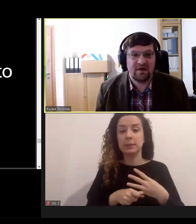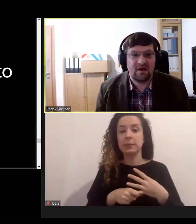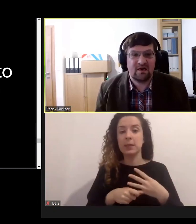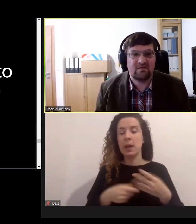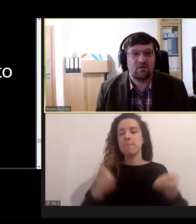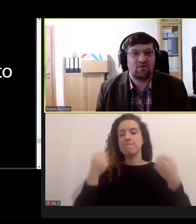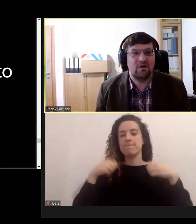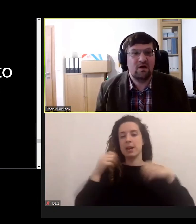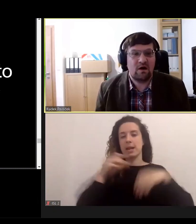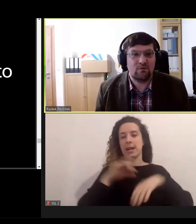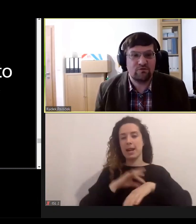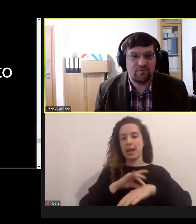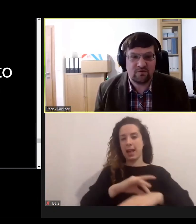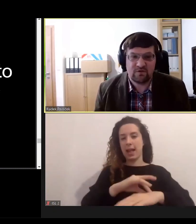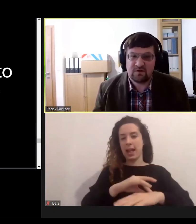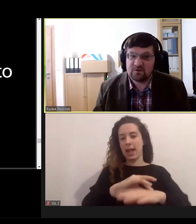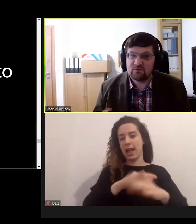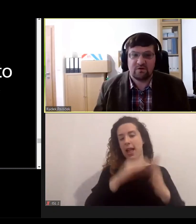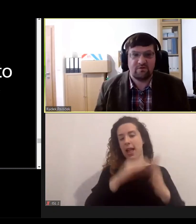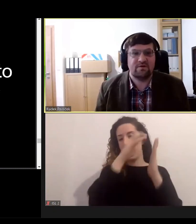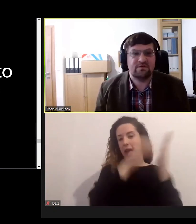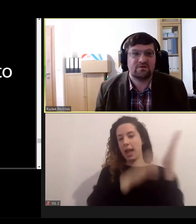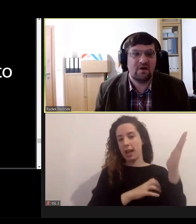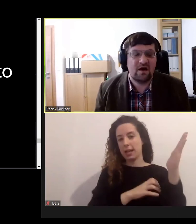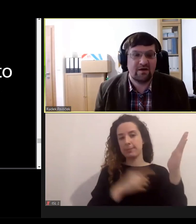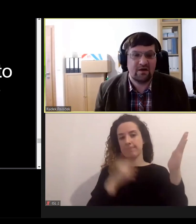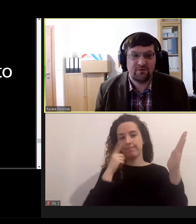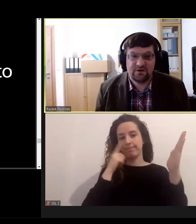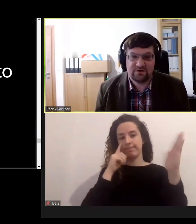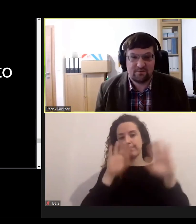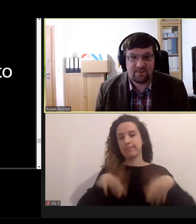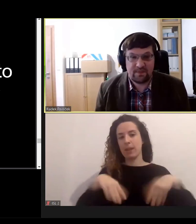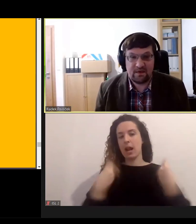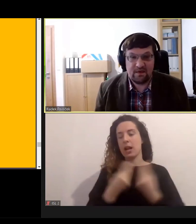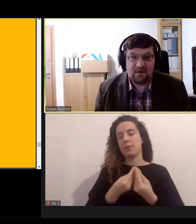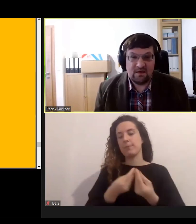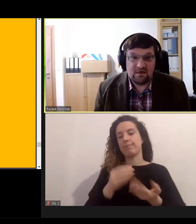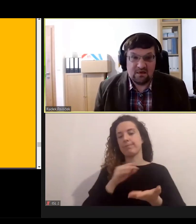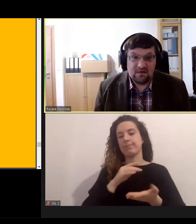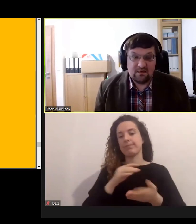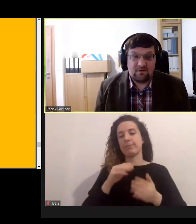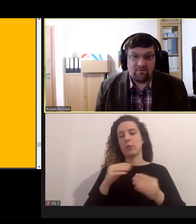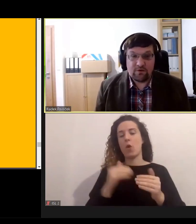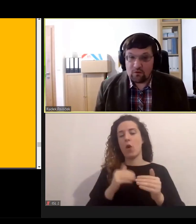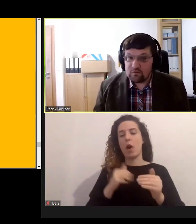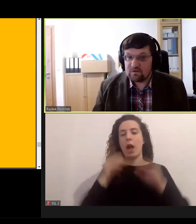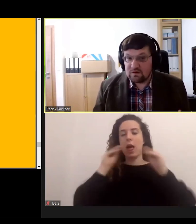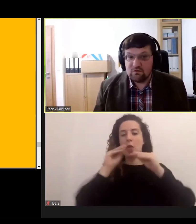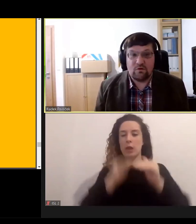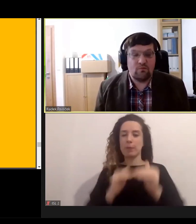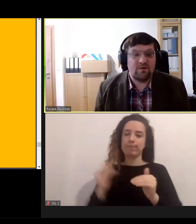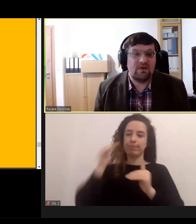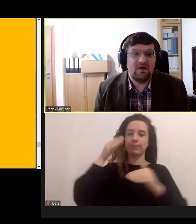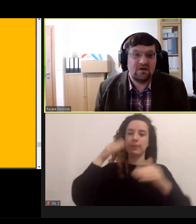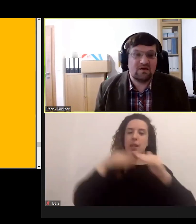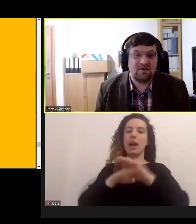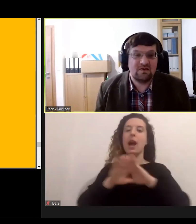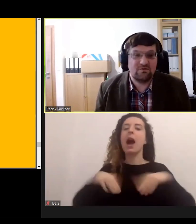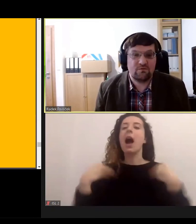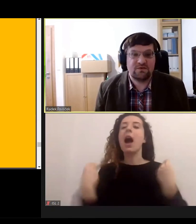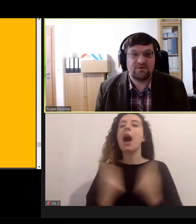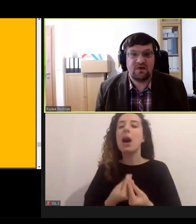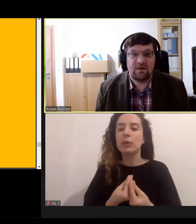and staff members what they really need regarding the digital inclusion. The